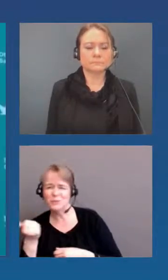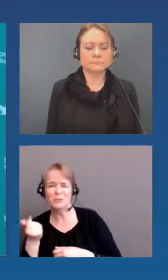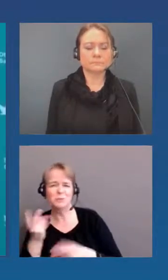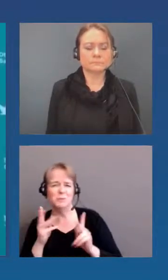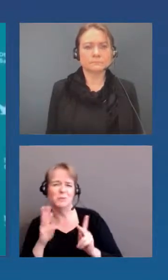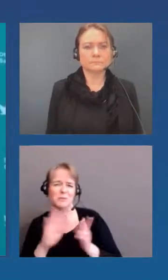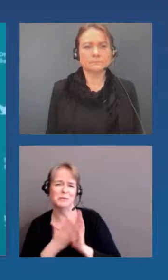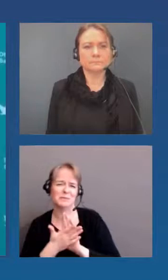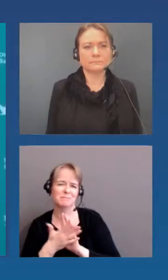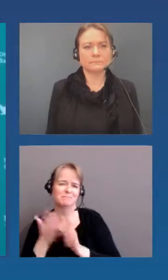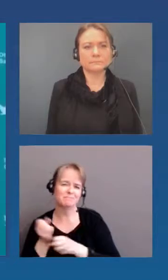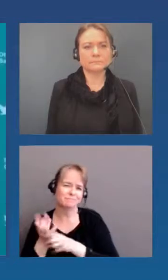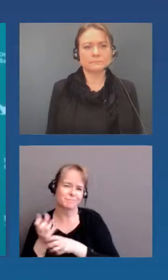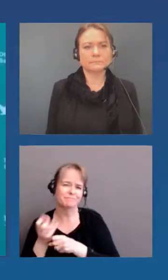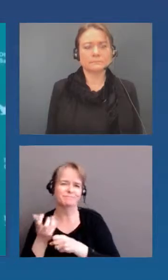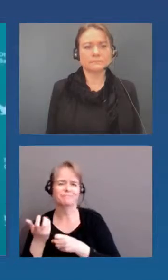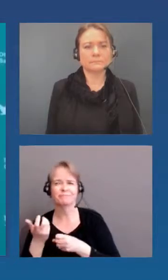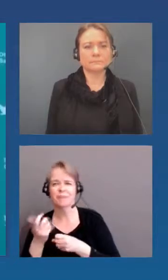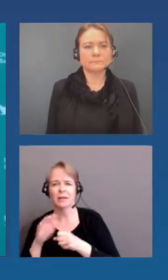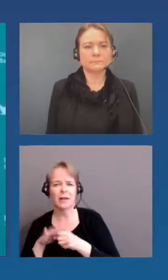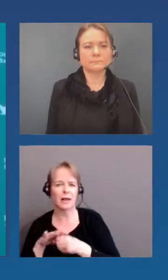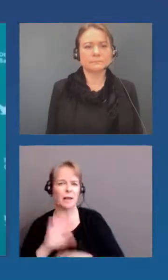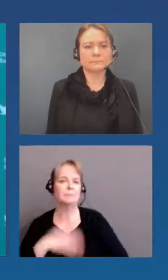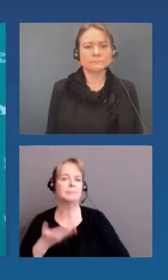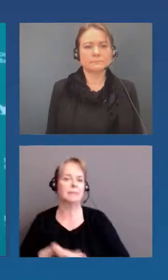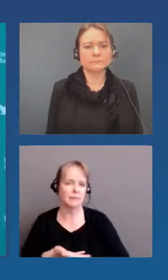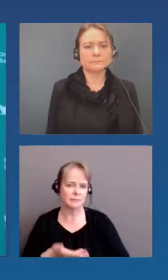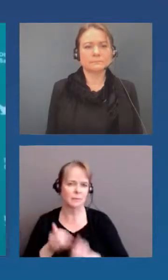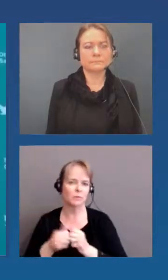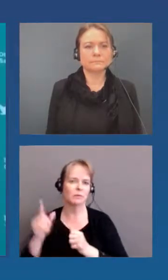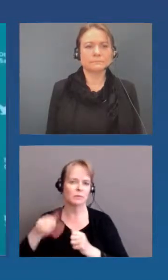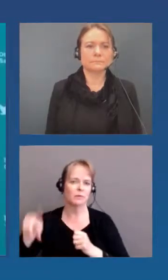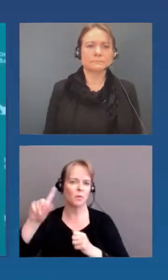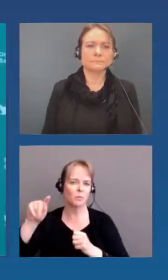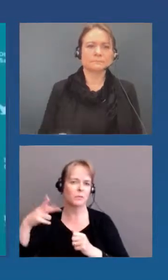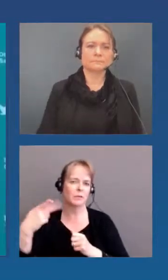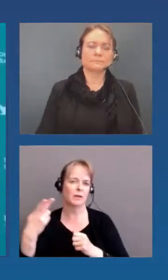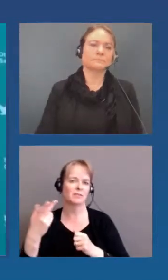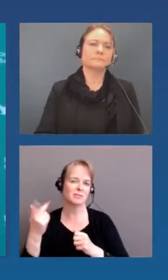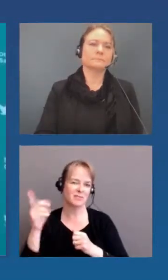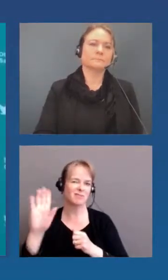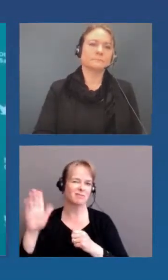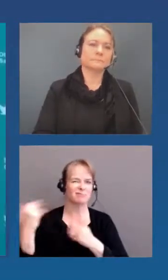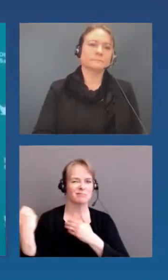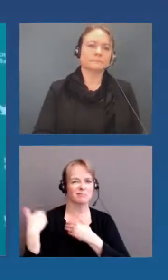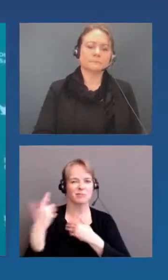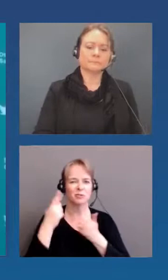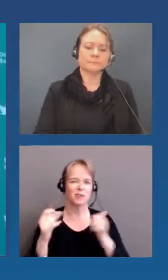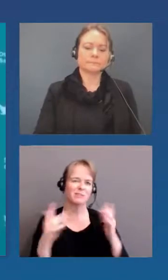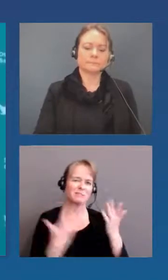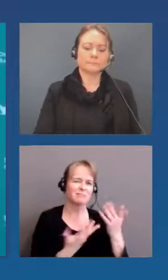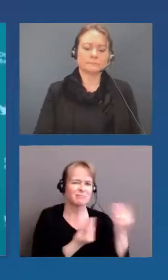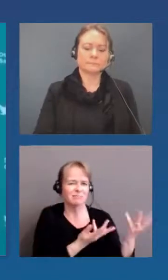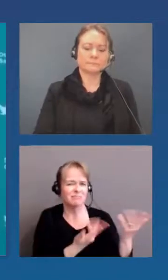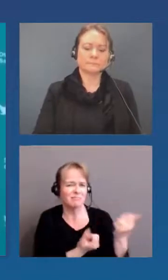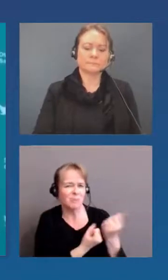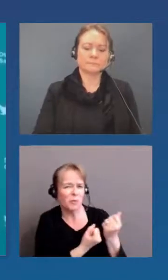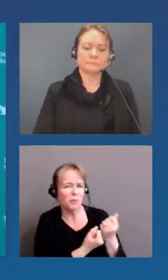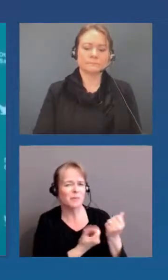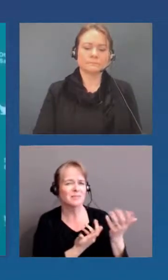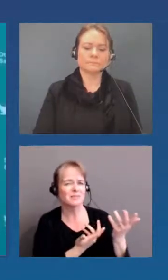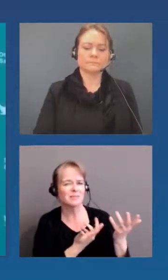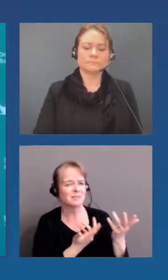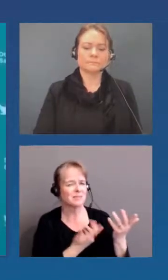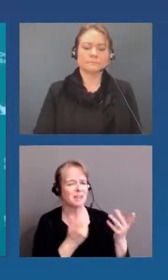with the Ottawa Public Health staff trying to support people to understand how to protect their household